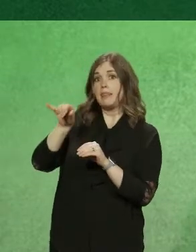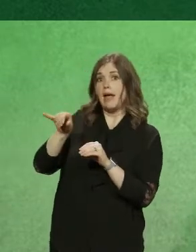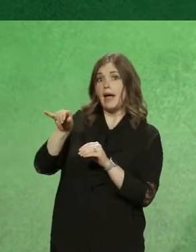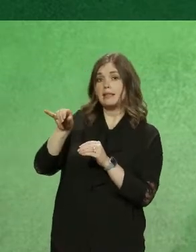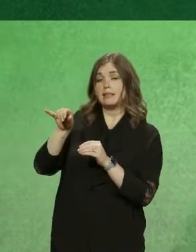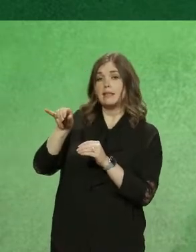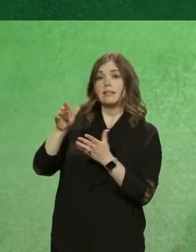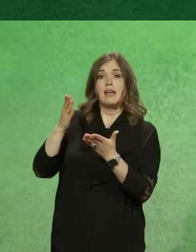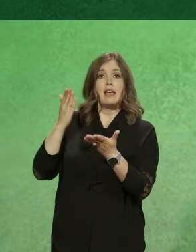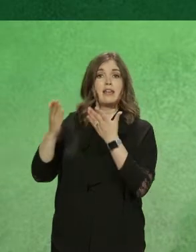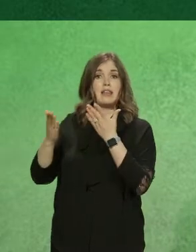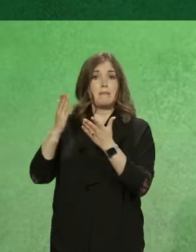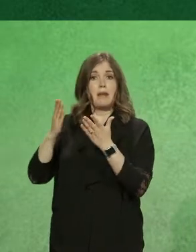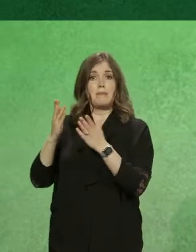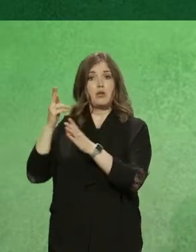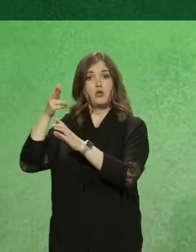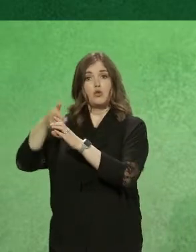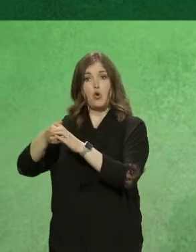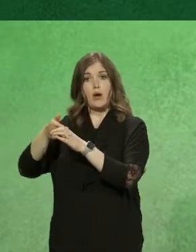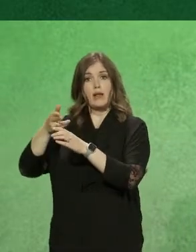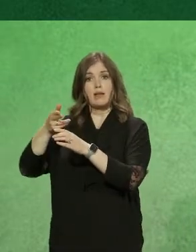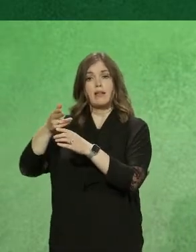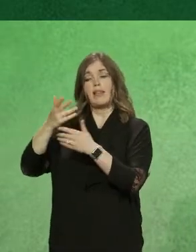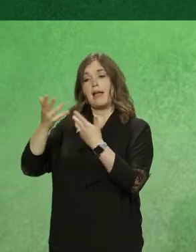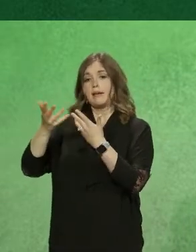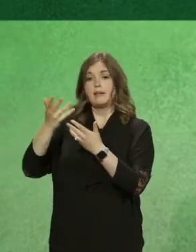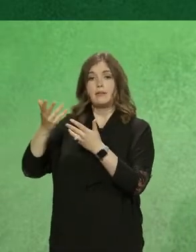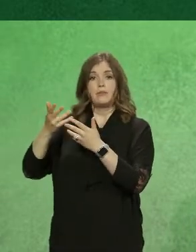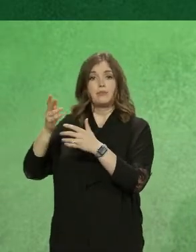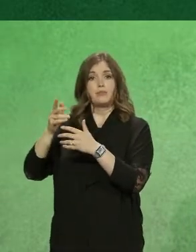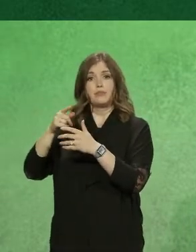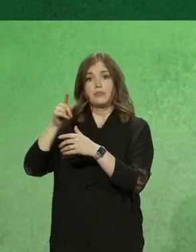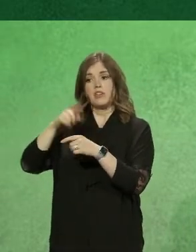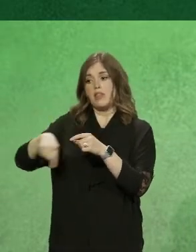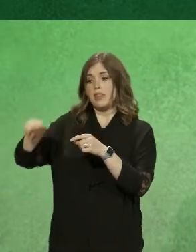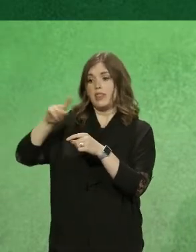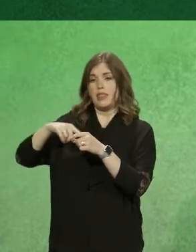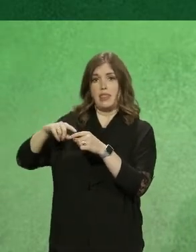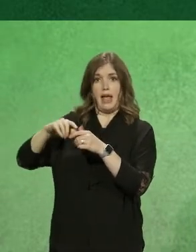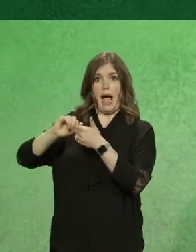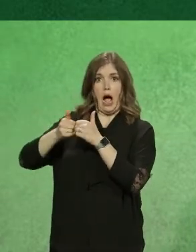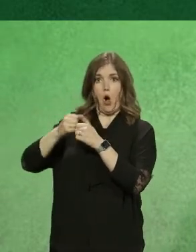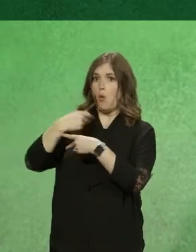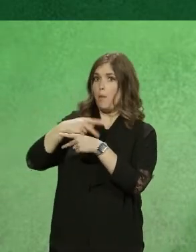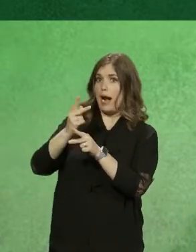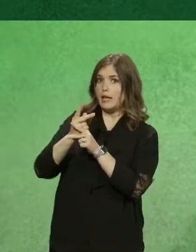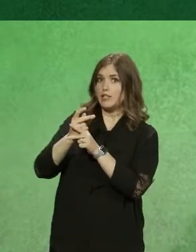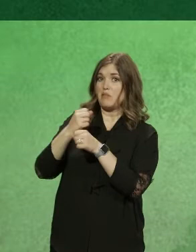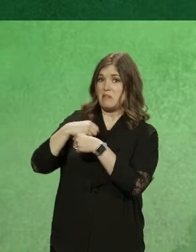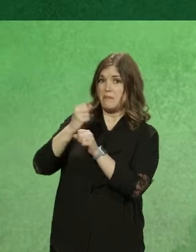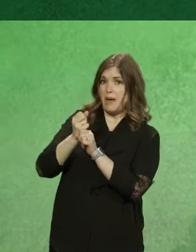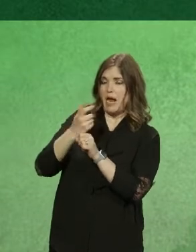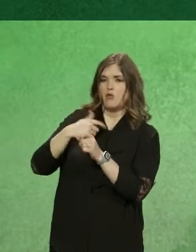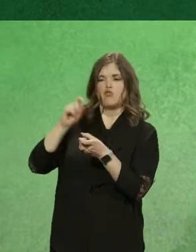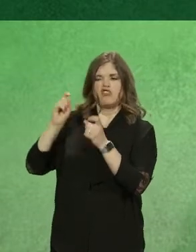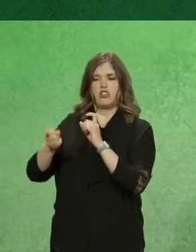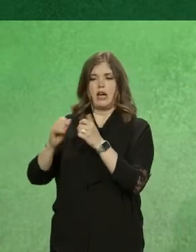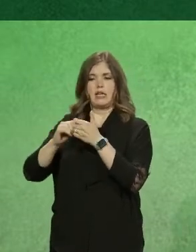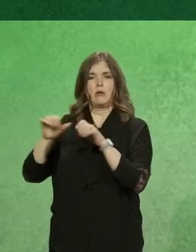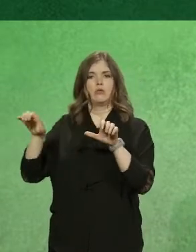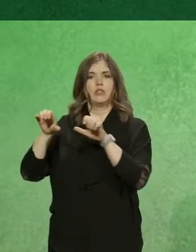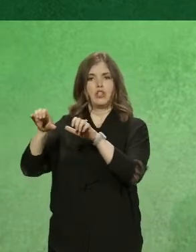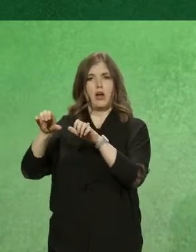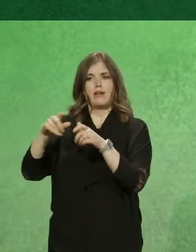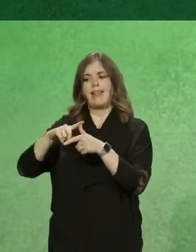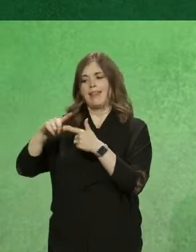would join the train of revolutionizing of how products are being developed and then how they're consumed in the